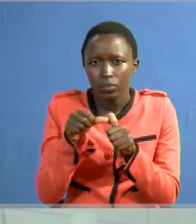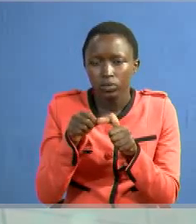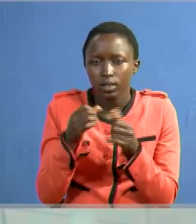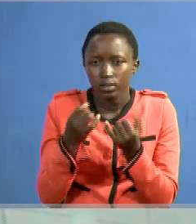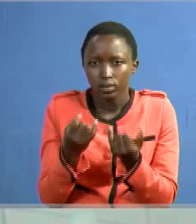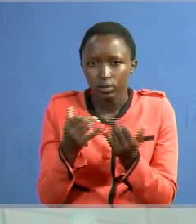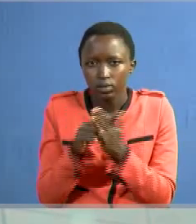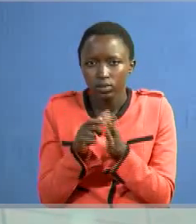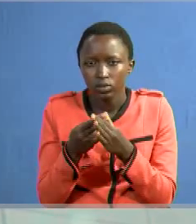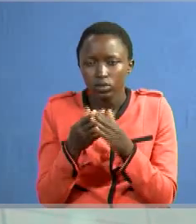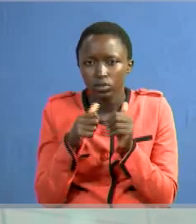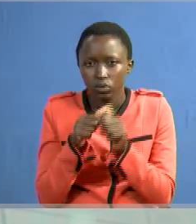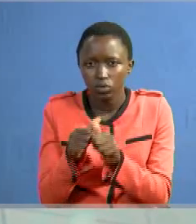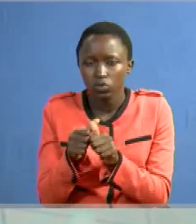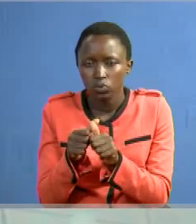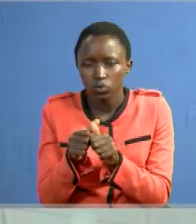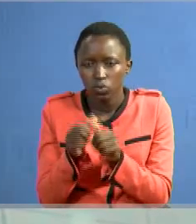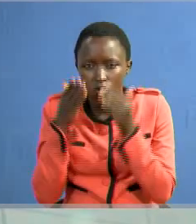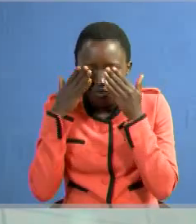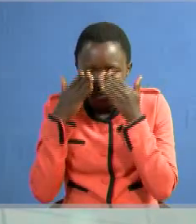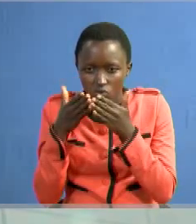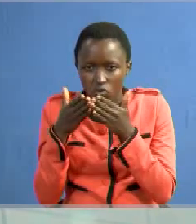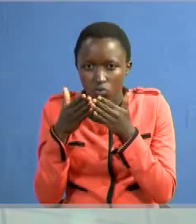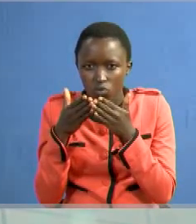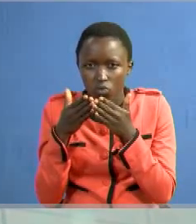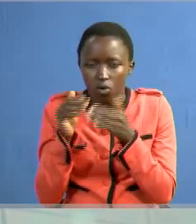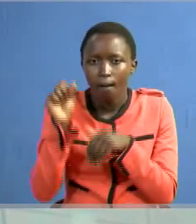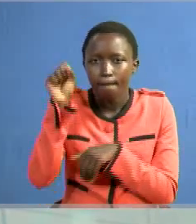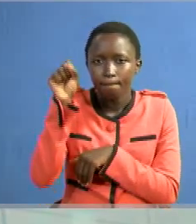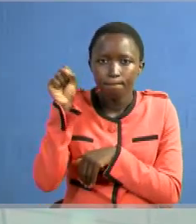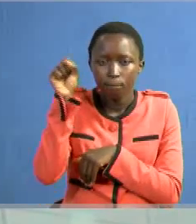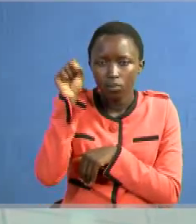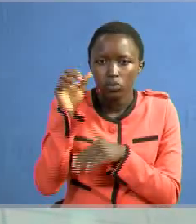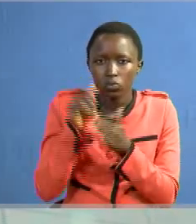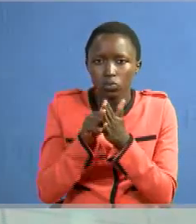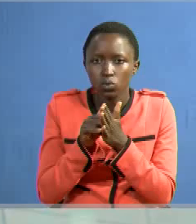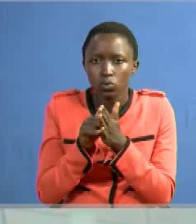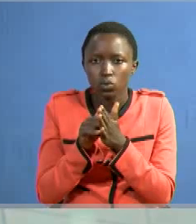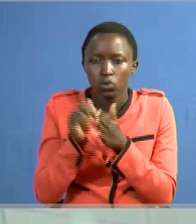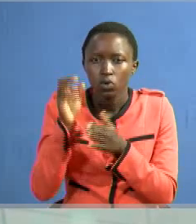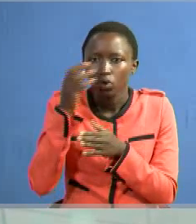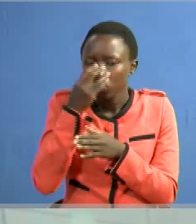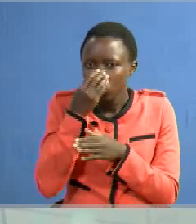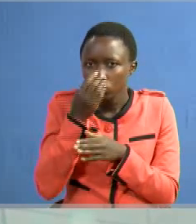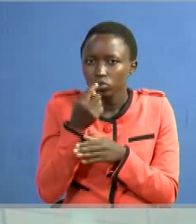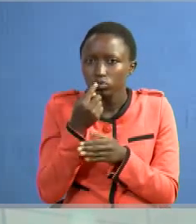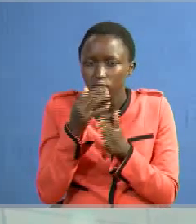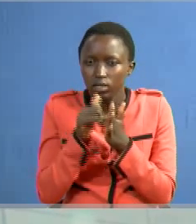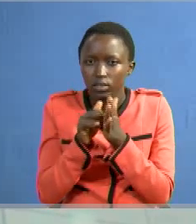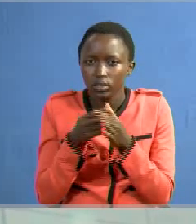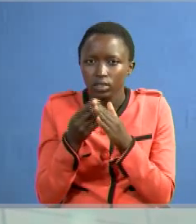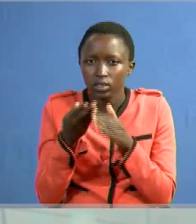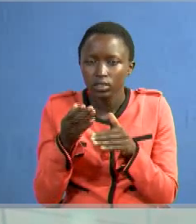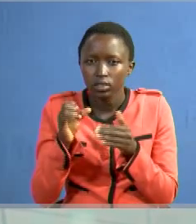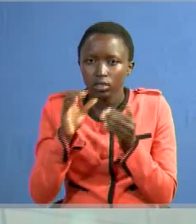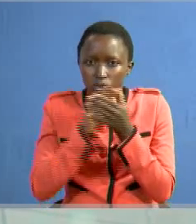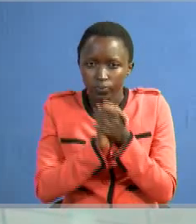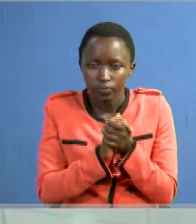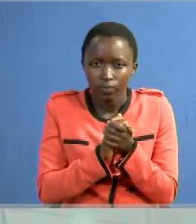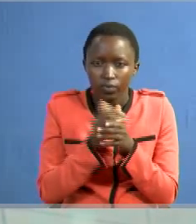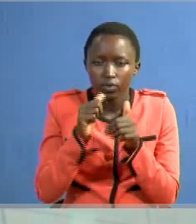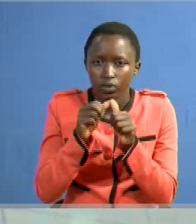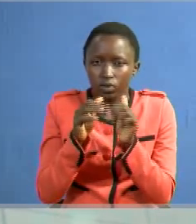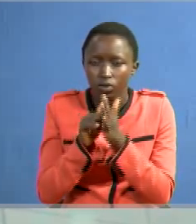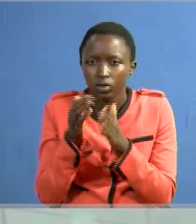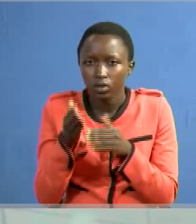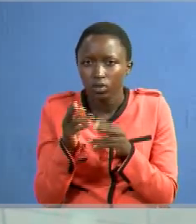that mineral were shift gears now to issues do with politics and deputy president William Ruto has stated that the Jubilee Party is still intact and